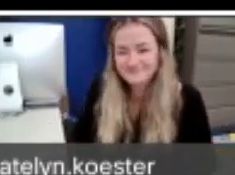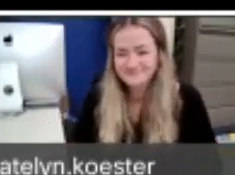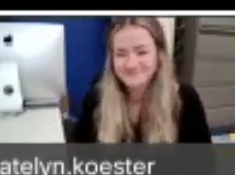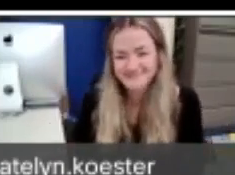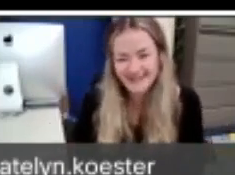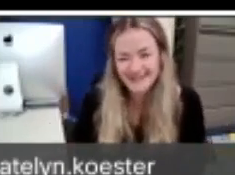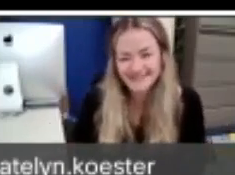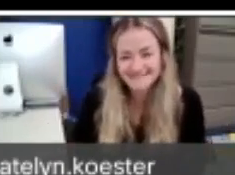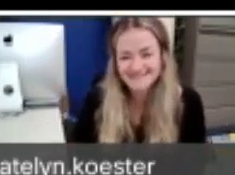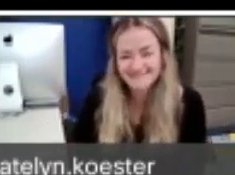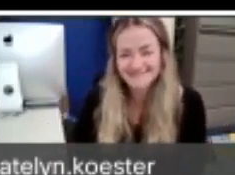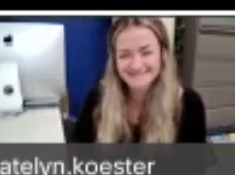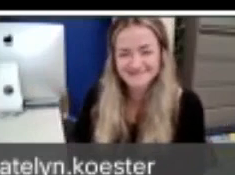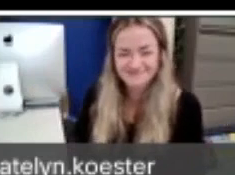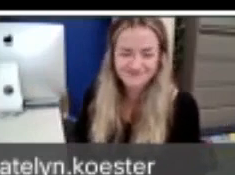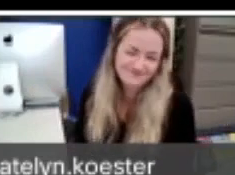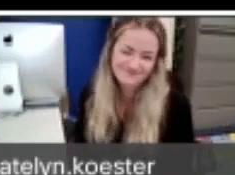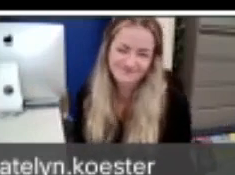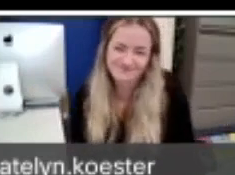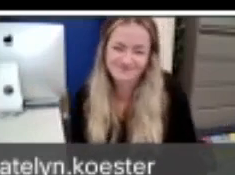but no luck.